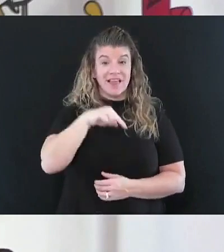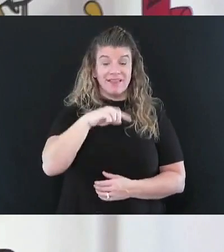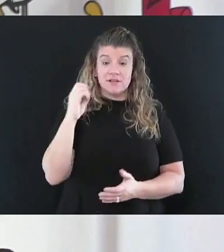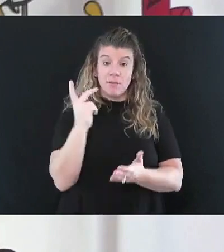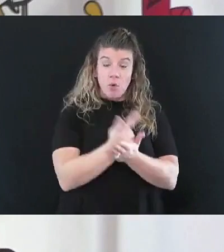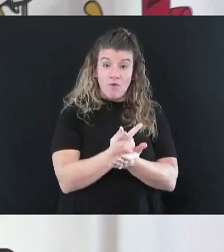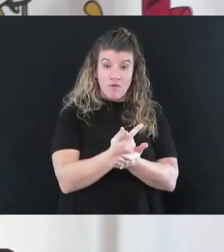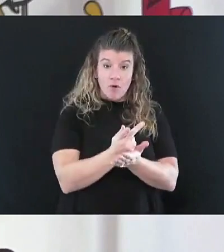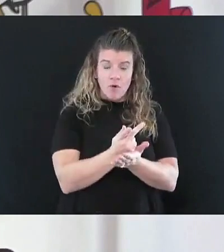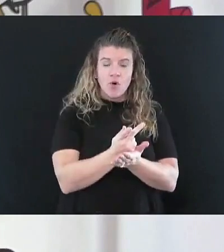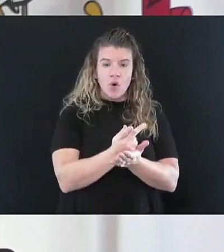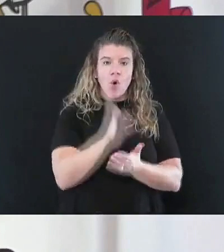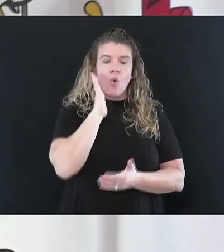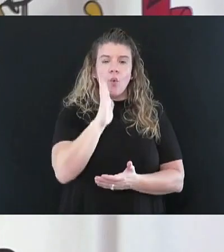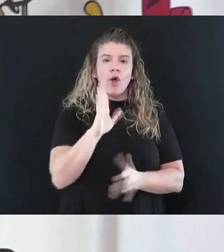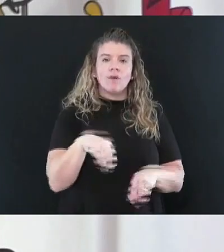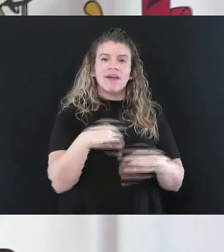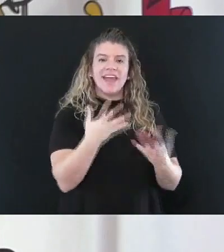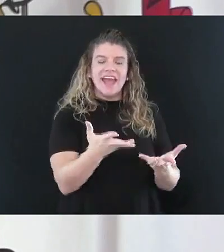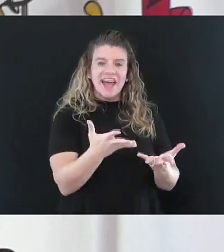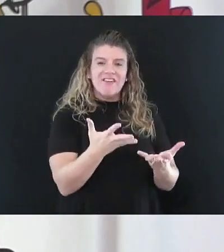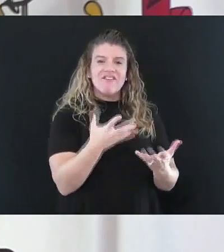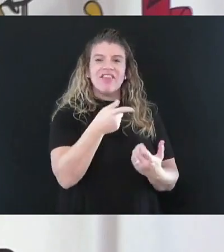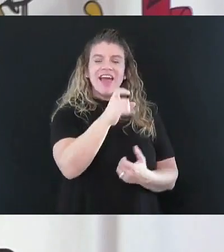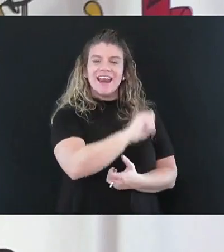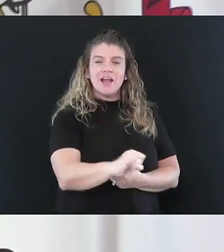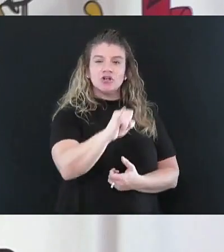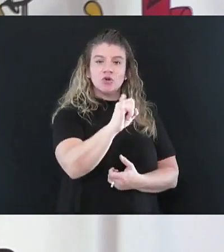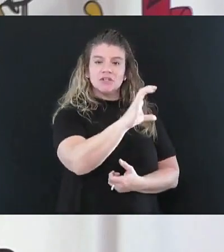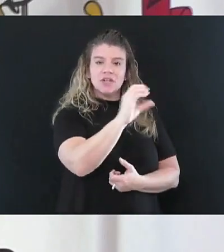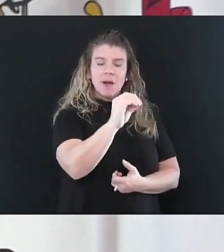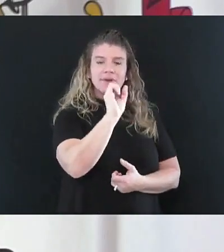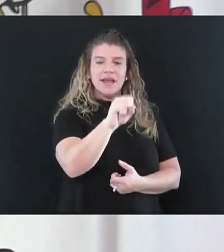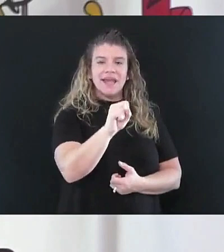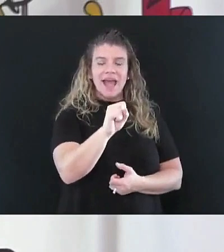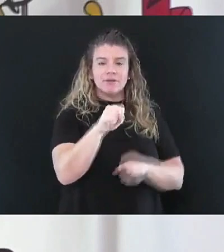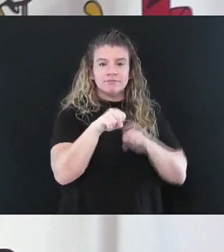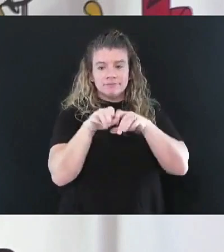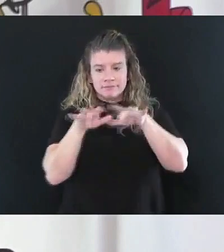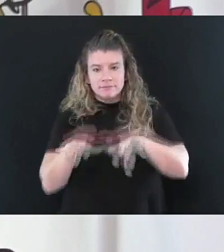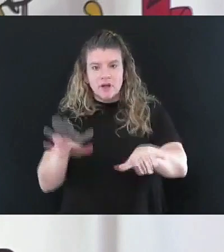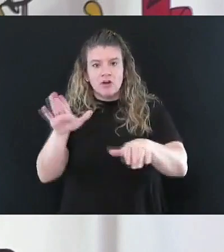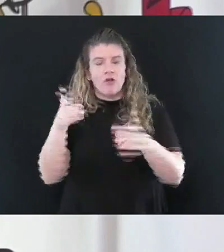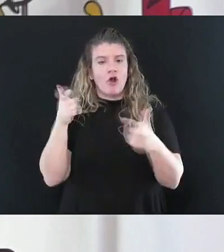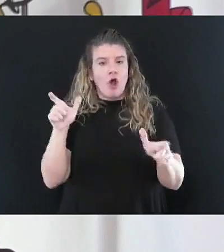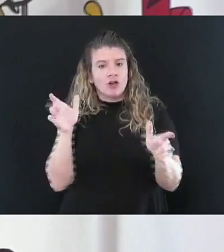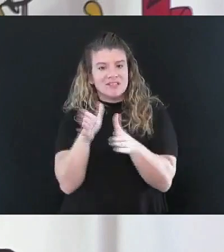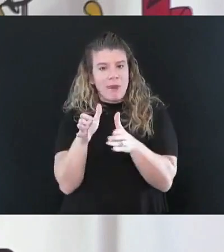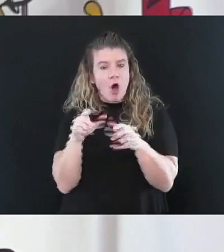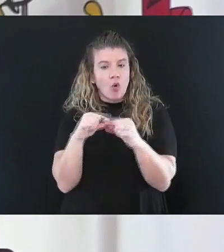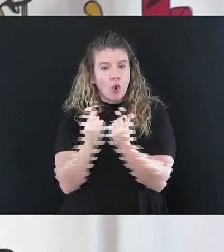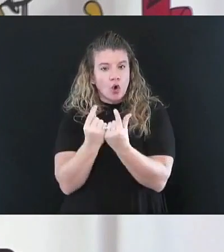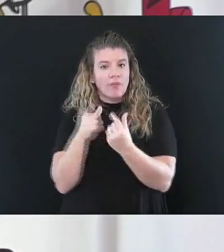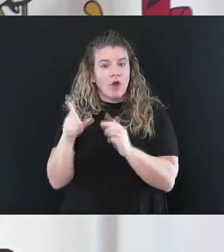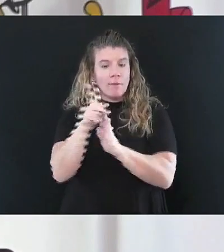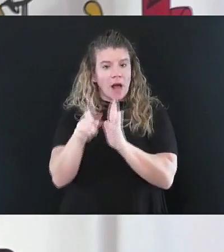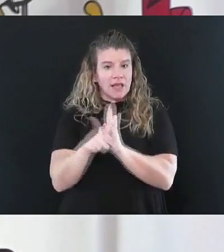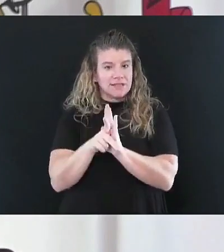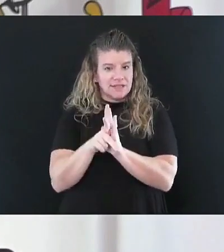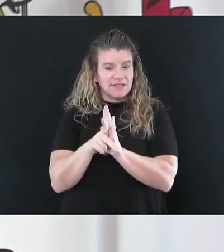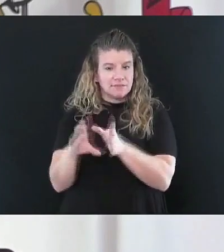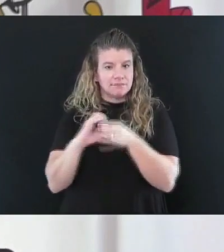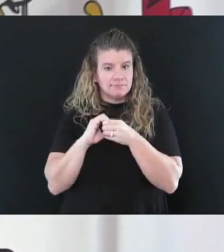approval will enable Highmark to provide each of its small and large commercial groups, policyholders,